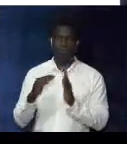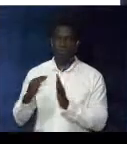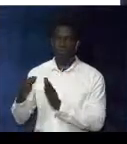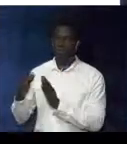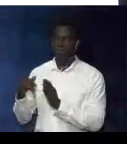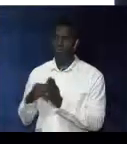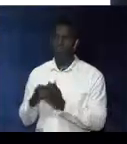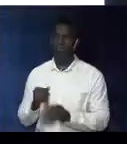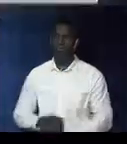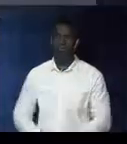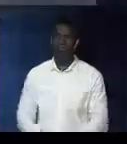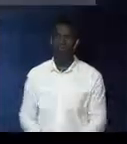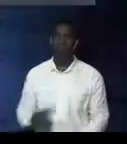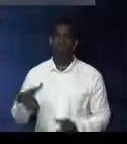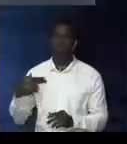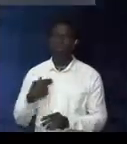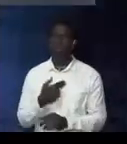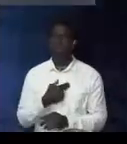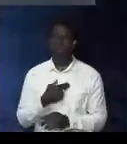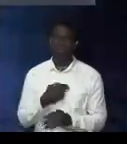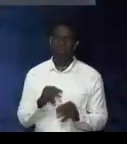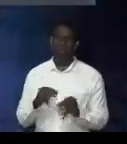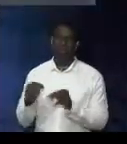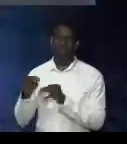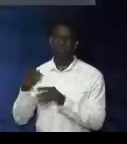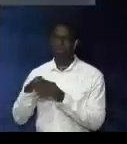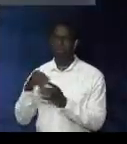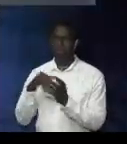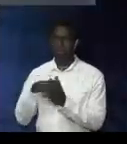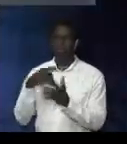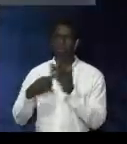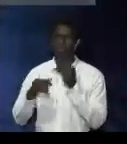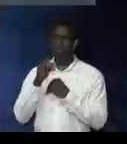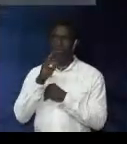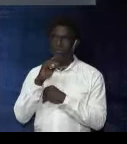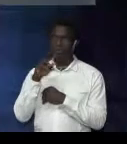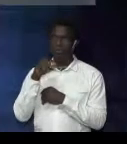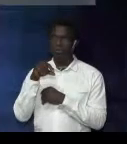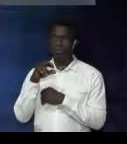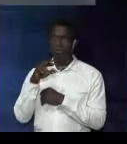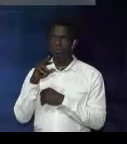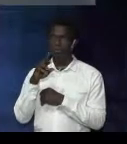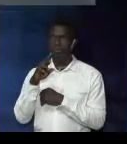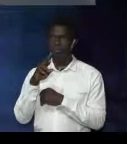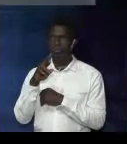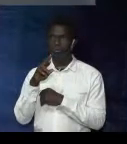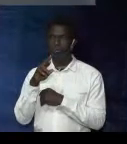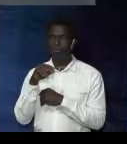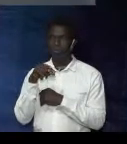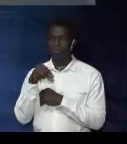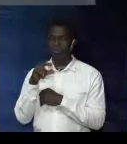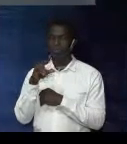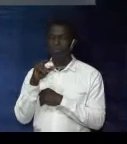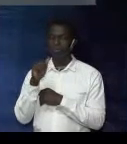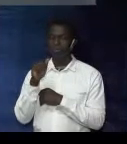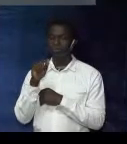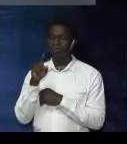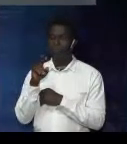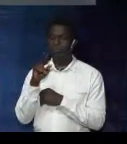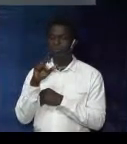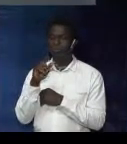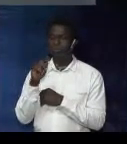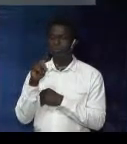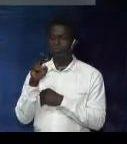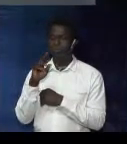So let's just move right into it. What are quadrilaterals? In mathematics, quadri means 4.